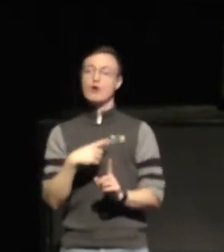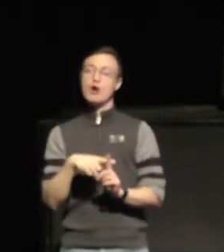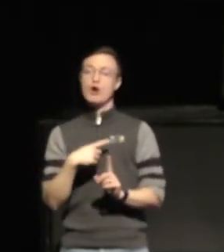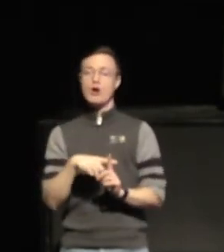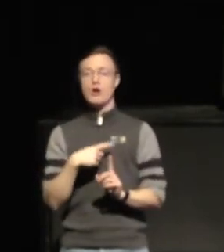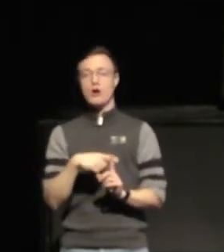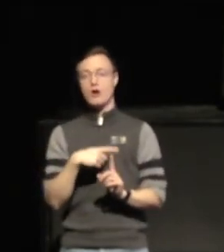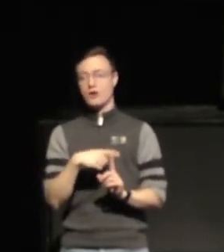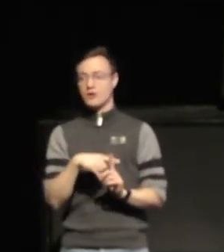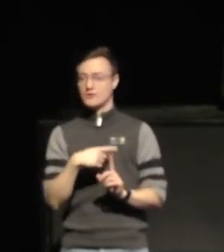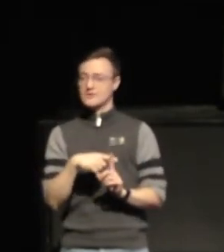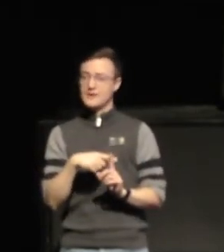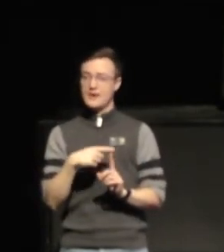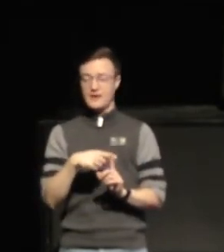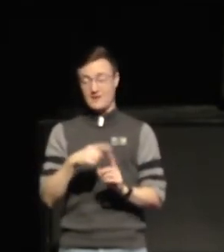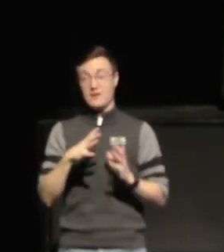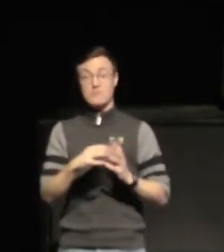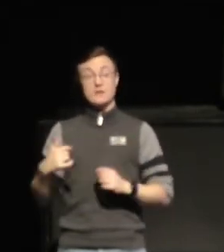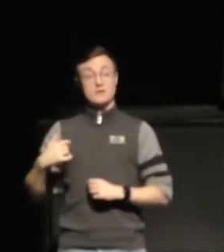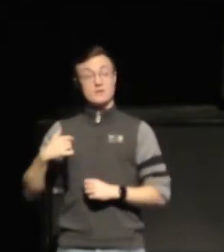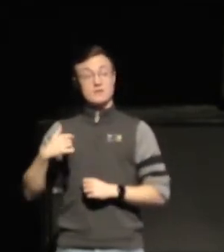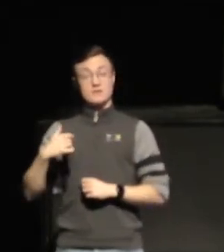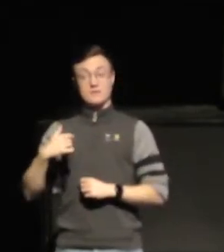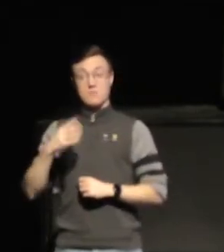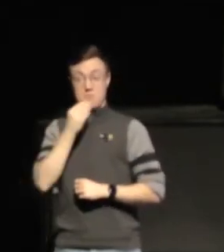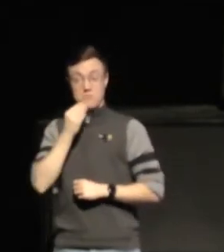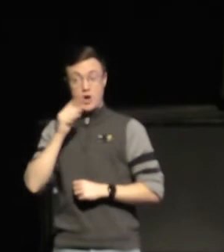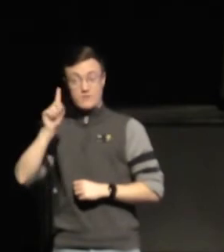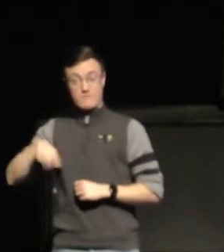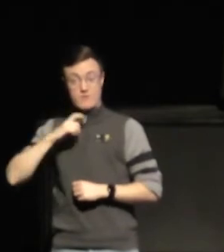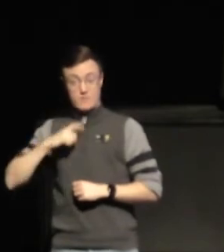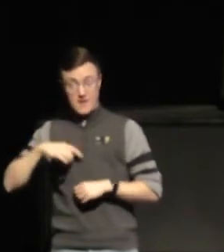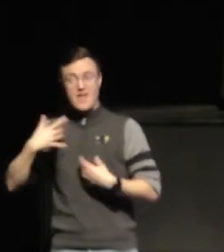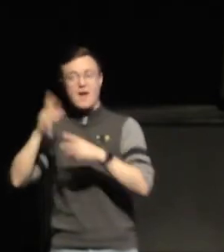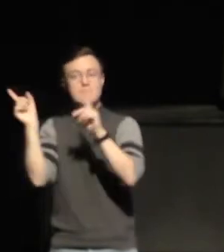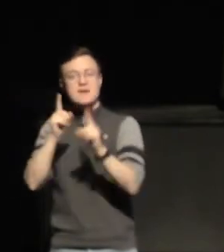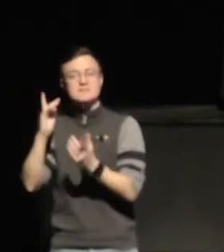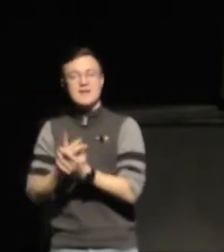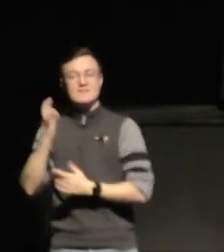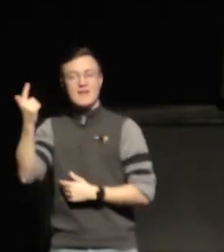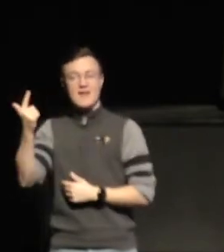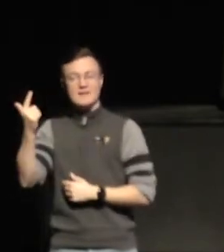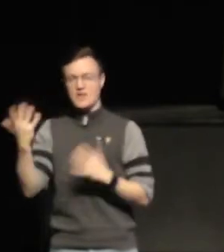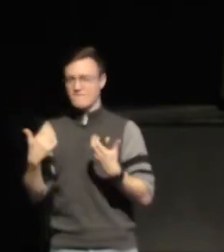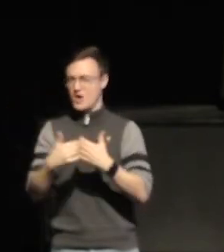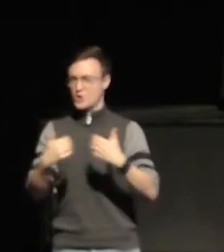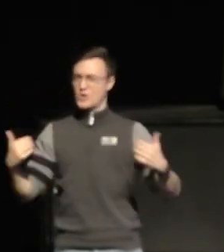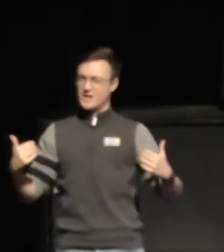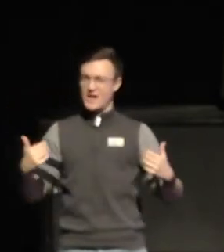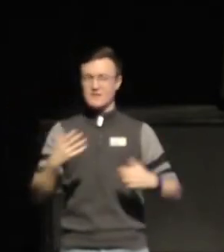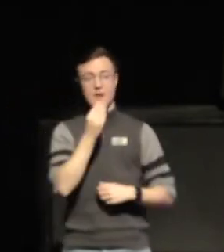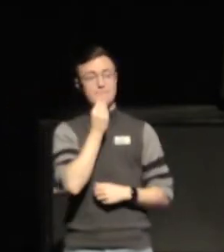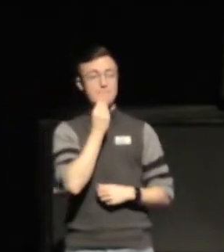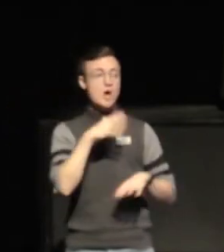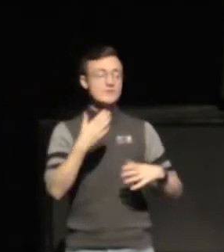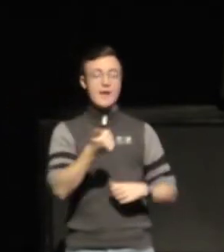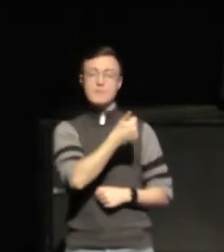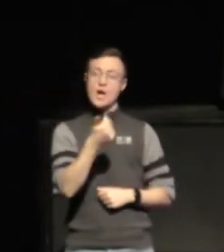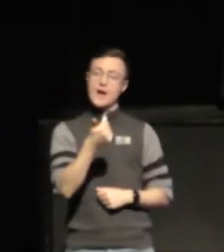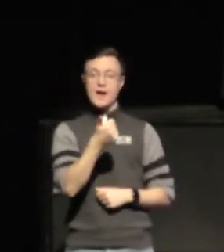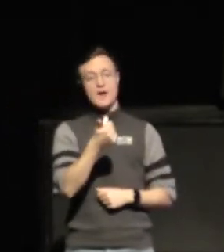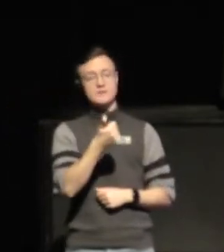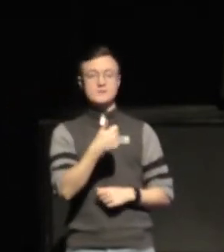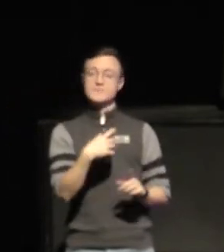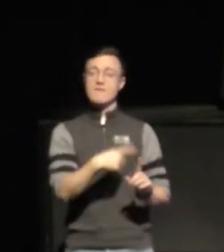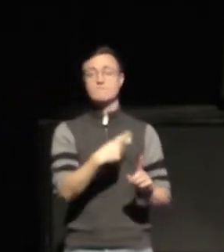we're talking about food as a human right. What does that mean? What's the difference between food only being a commodity